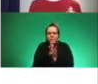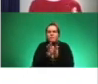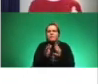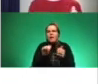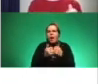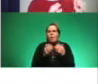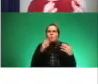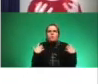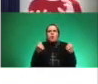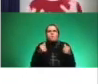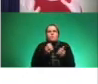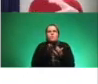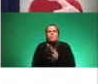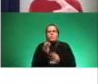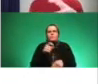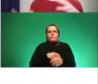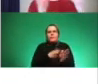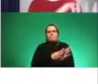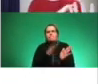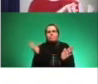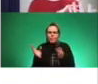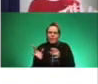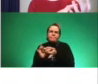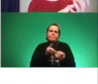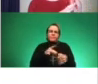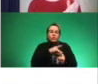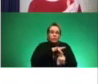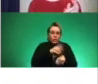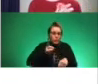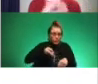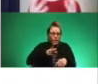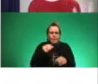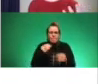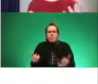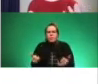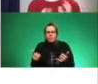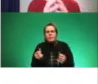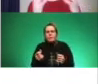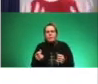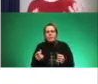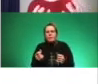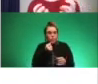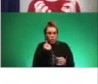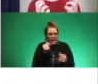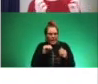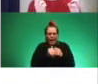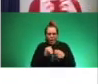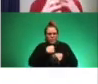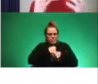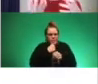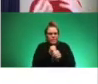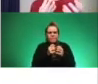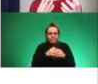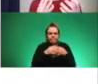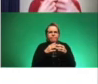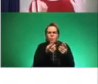time. And that links the geological history and the modern day, because if we don't understand these areas, how they formed and kind of what